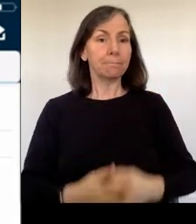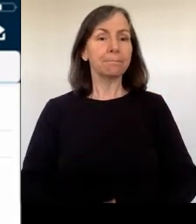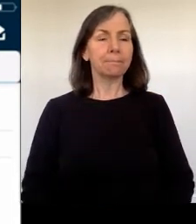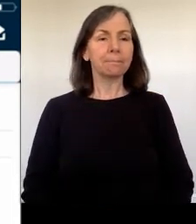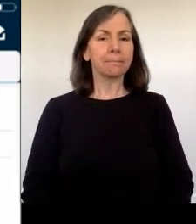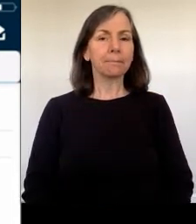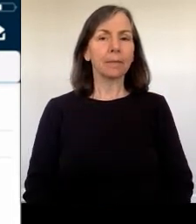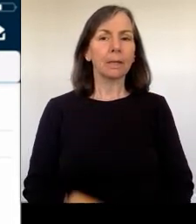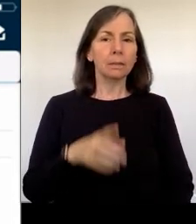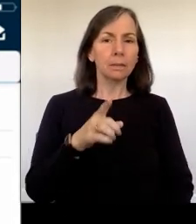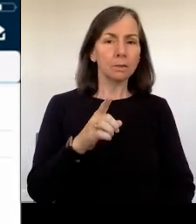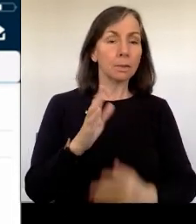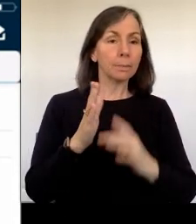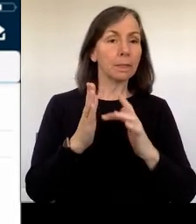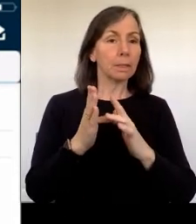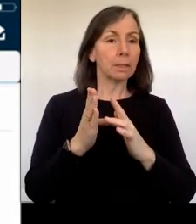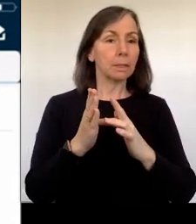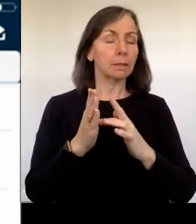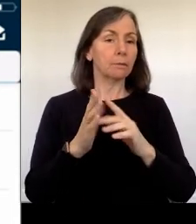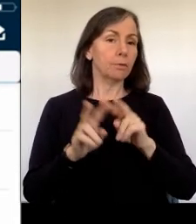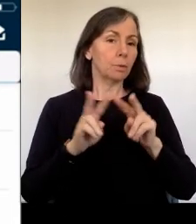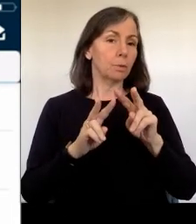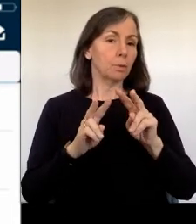So I'm going to click View Attachments,